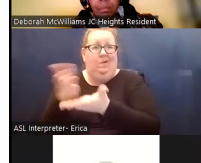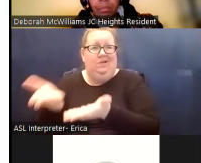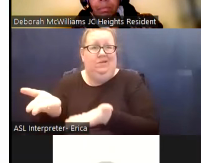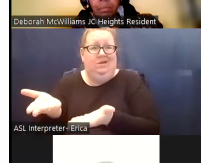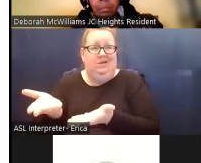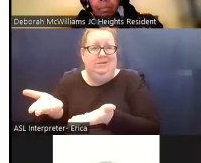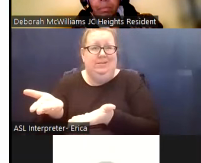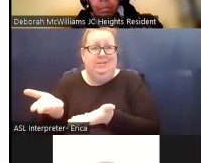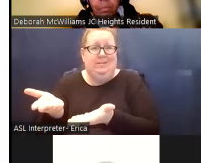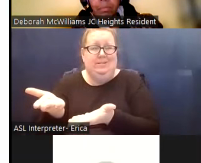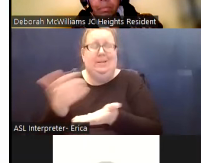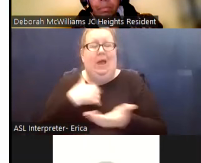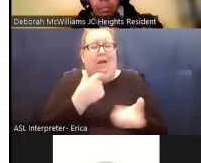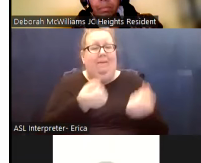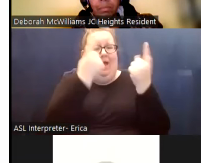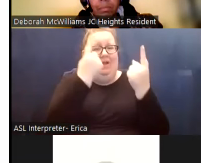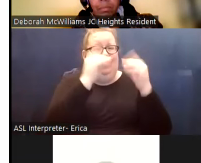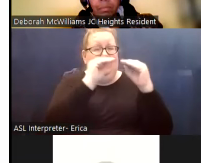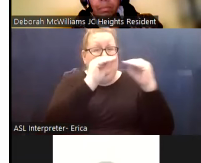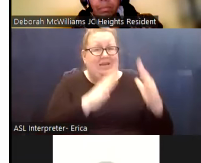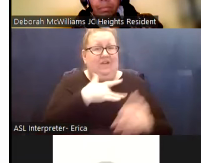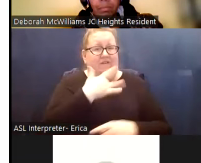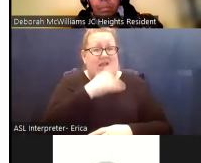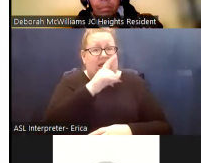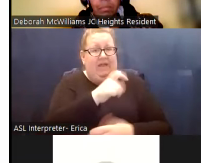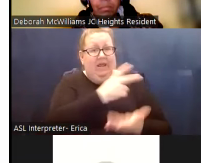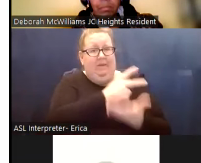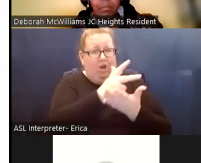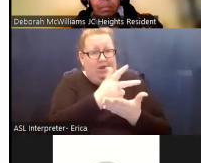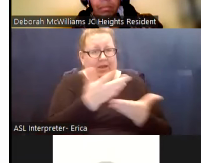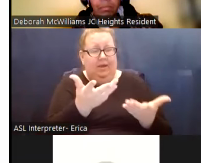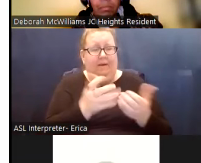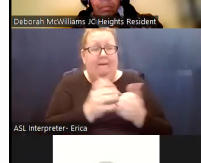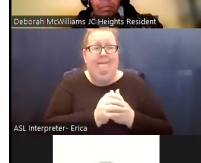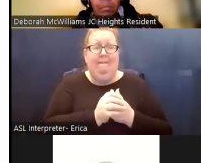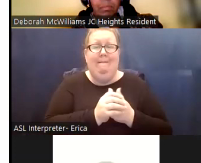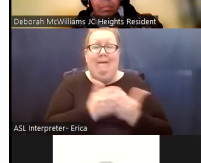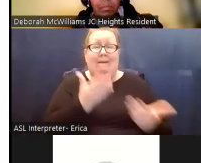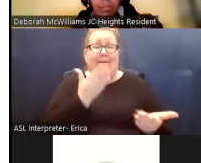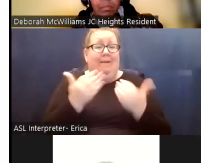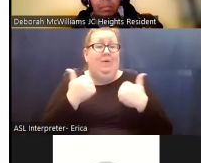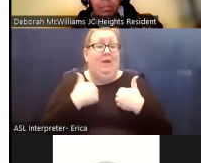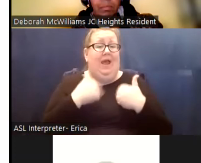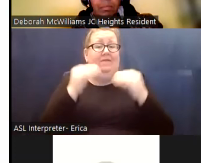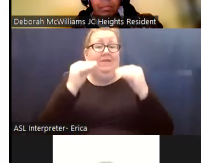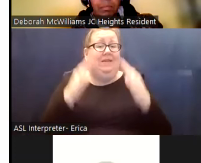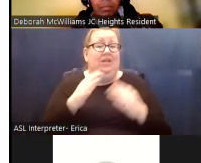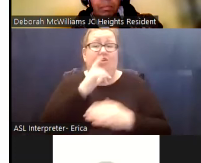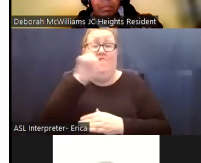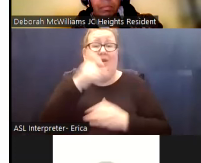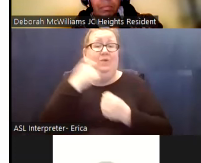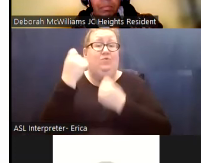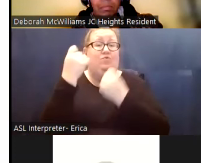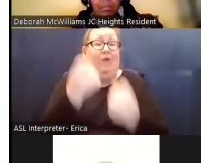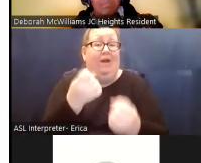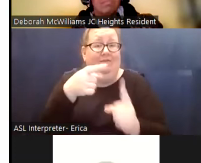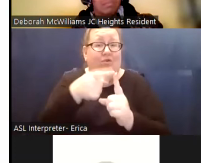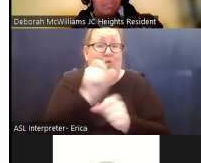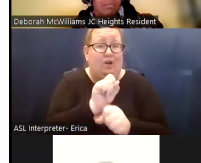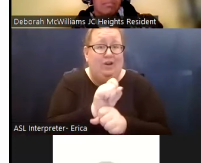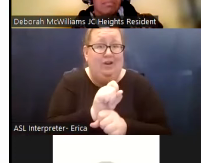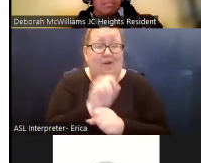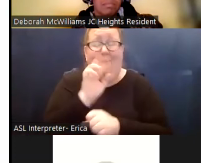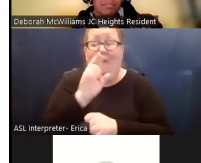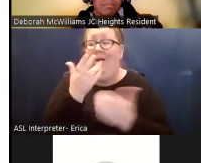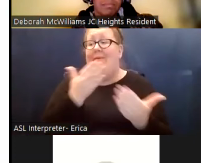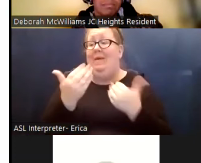I understand the teachers feel that they need parking. Perhaps we could have teachers that don't need to drive to work. Or